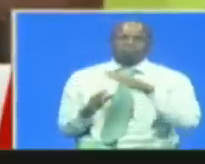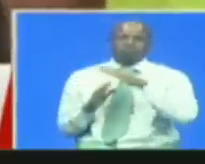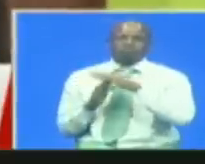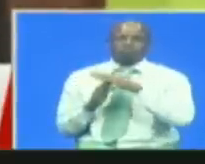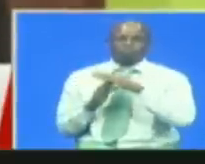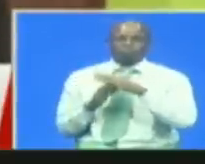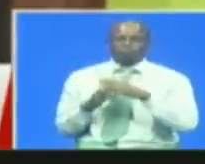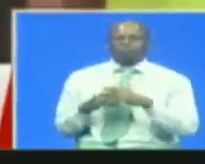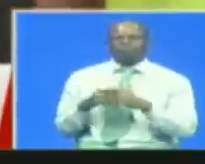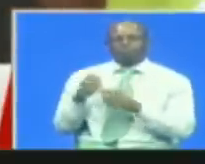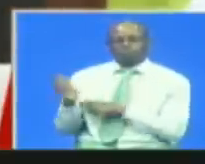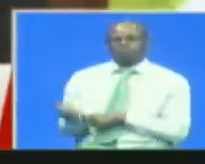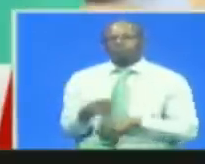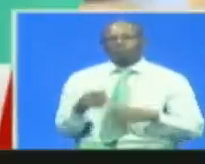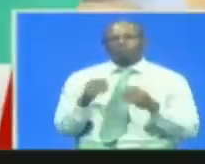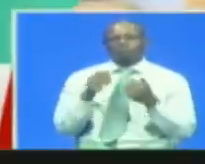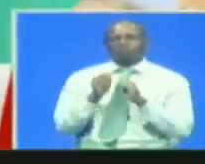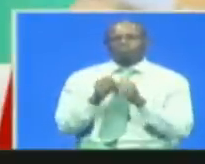Partnering with KCB,